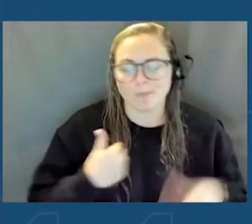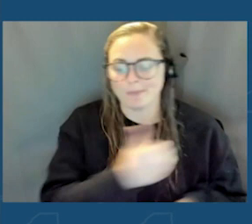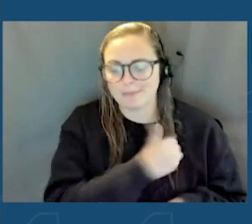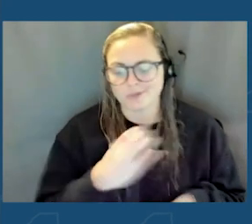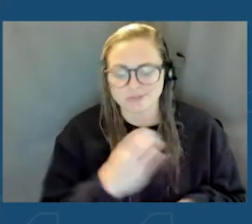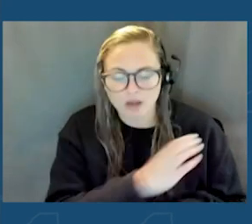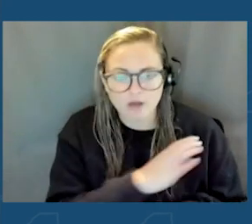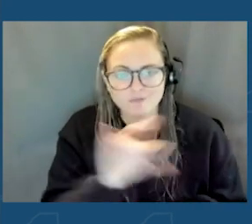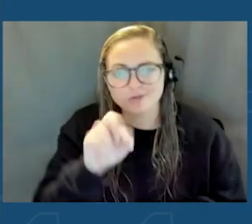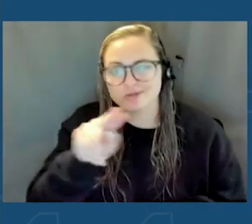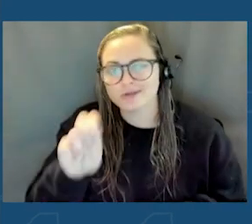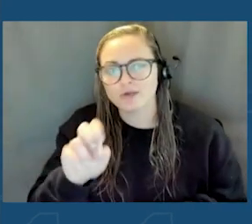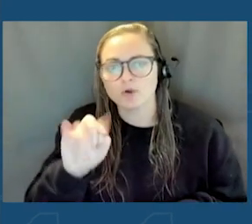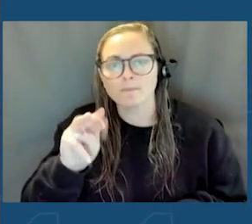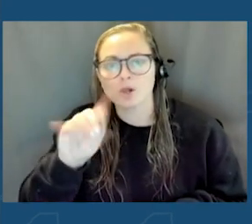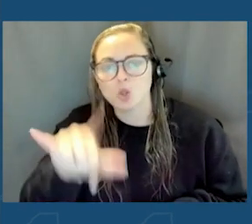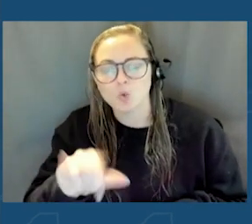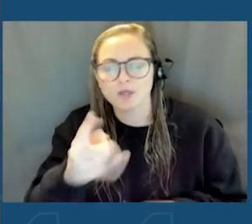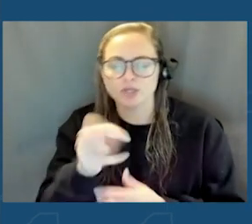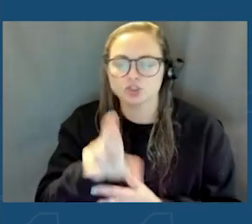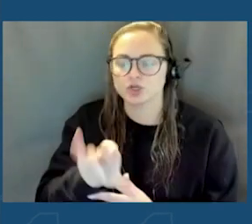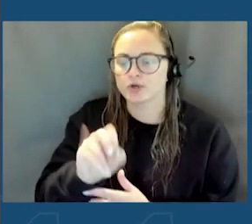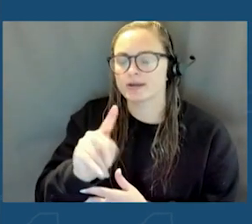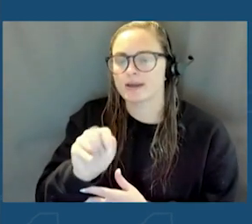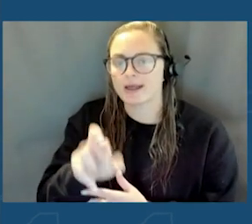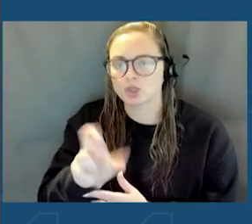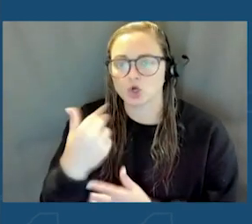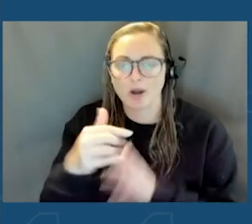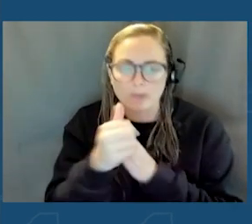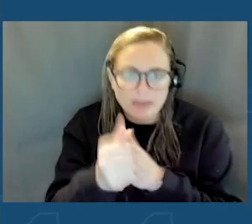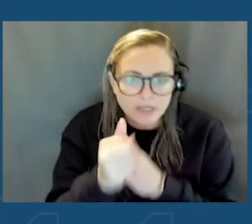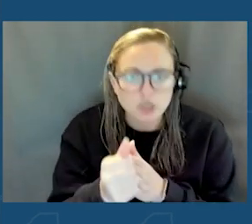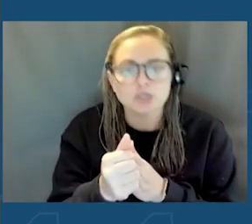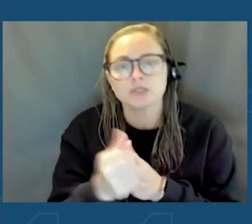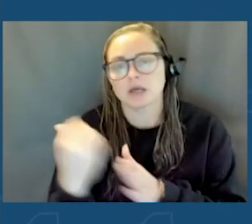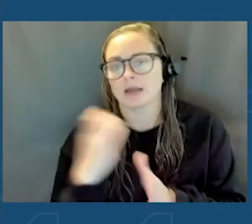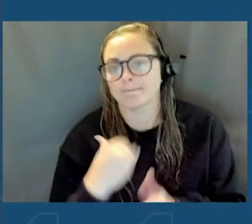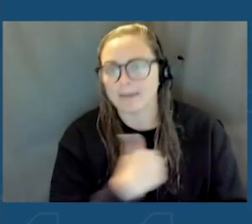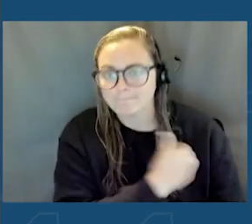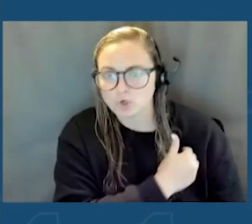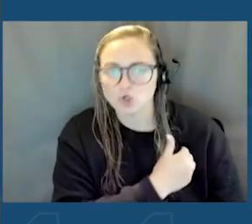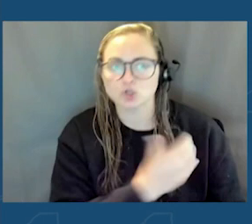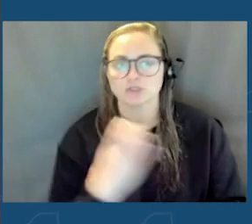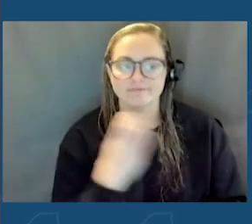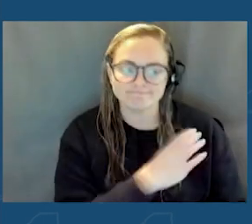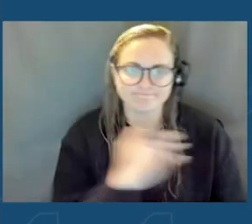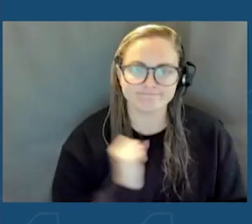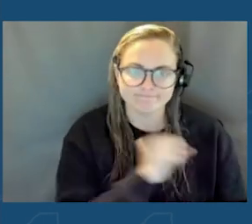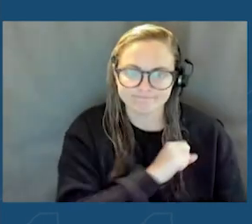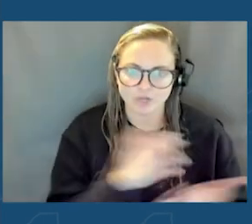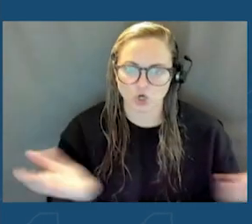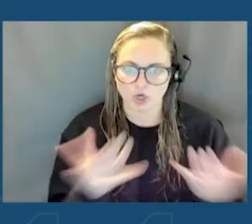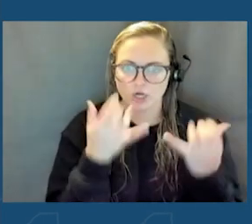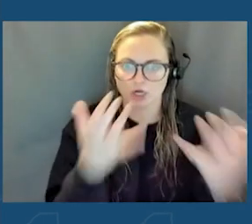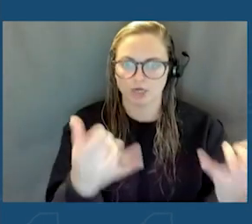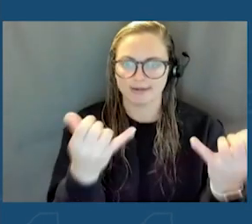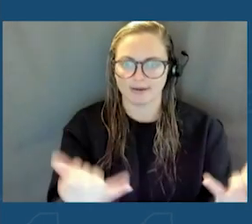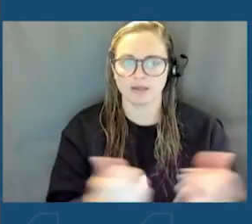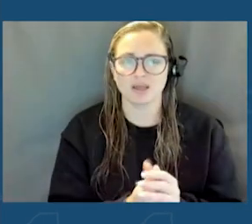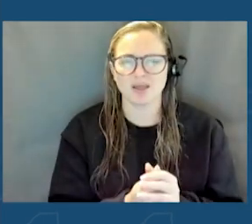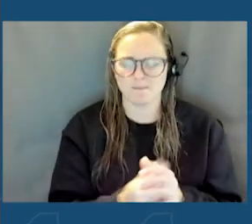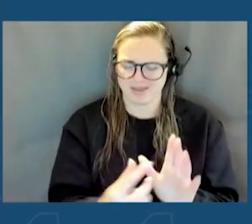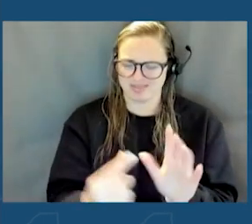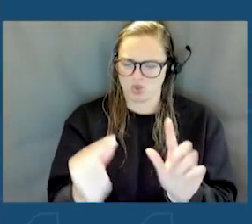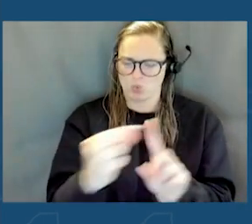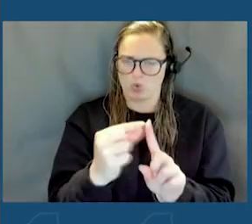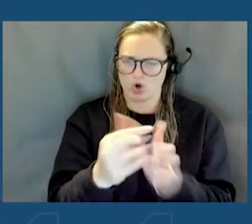Maloney, Jerry Nadler, as well as our leaders and members of the Senate and the Assembly who are joined here today. But I mentioned the word leader, and the word leader